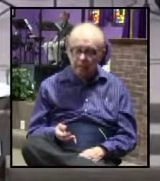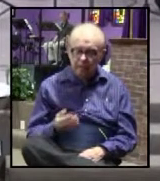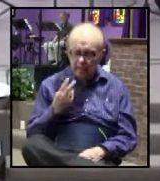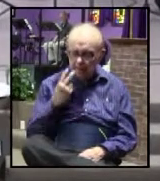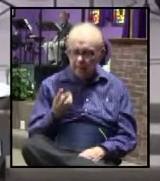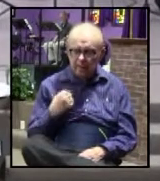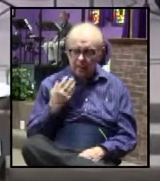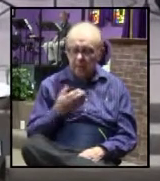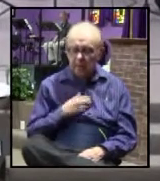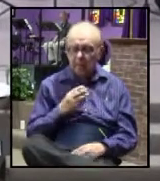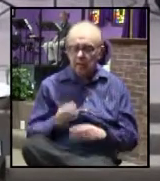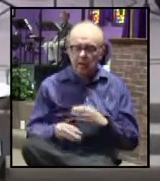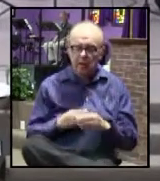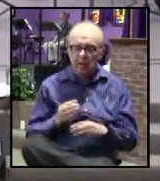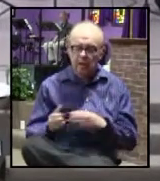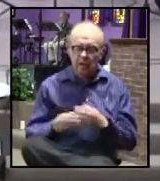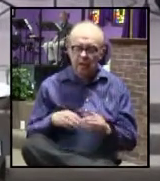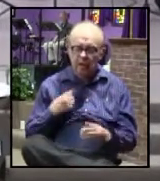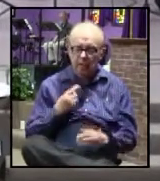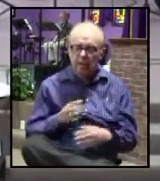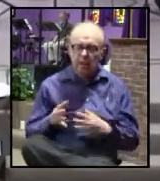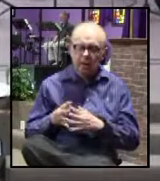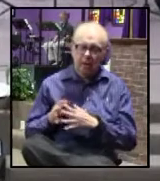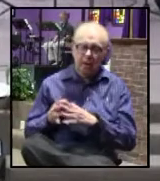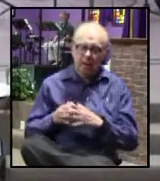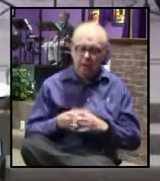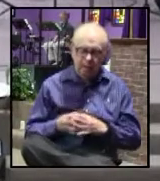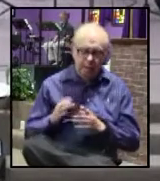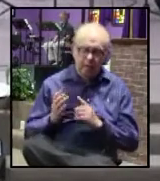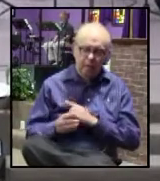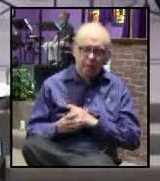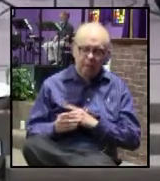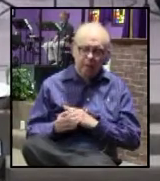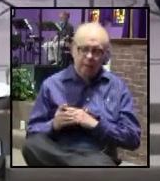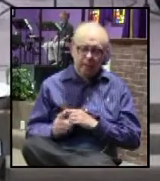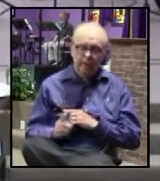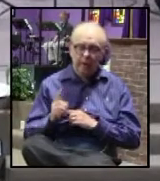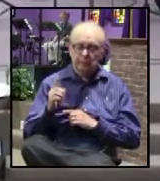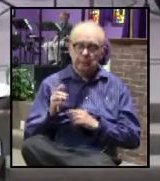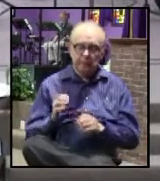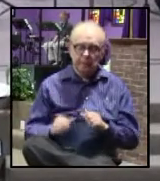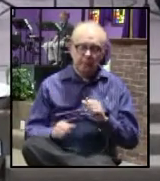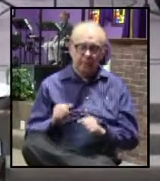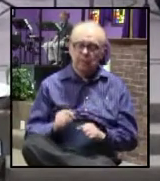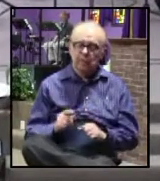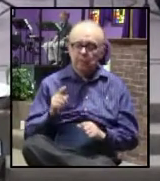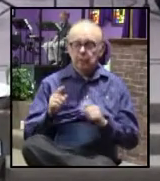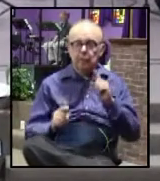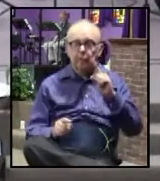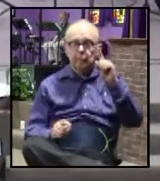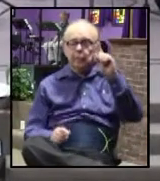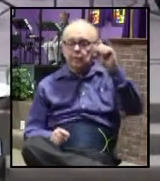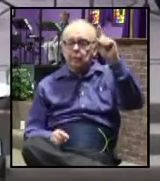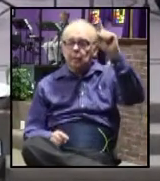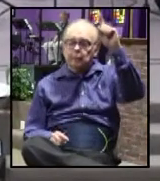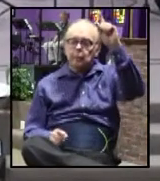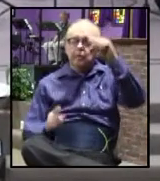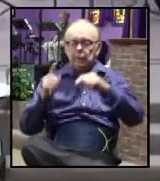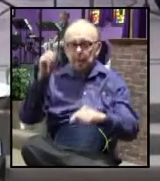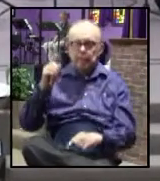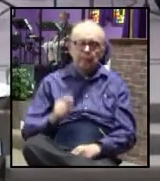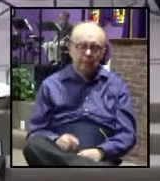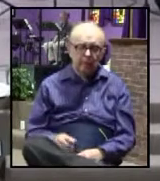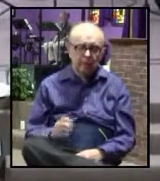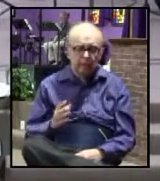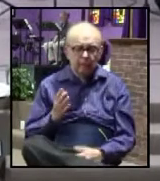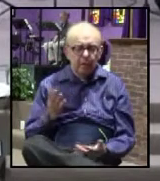You see, our world around us, the American culture, is upward mobility. You go up, and you go up, and you go up, and you go up, and you go